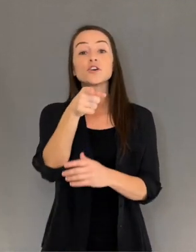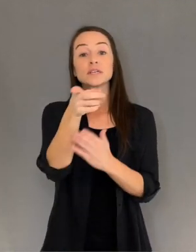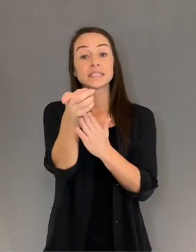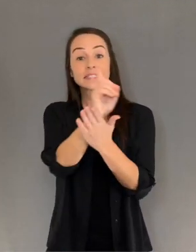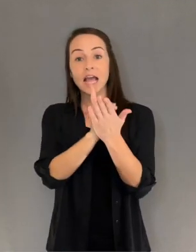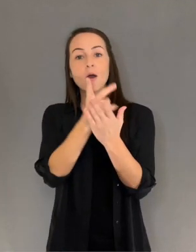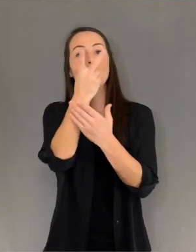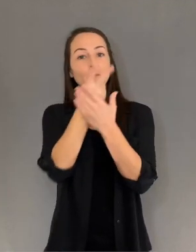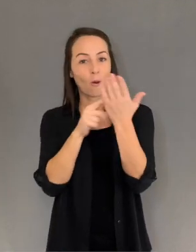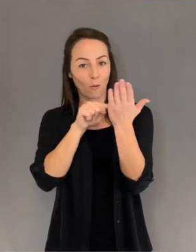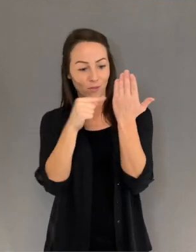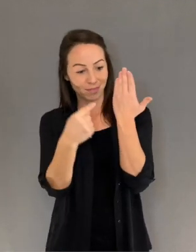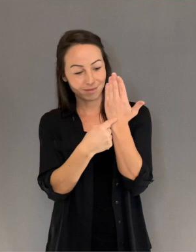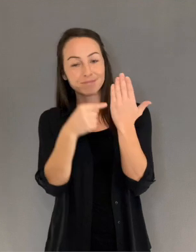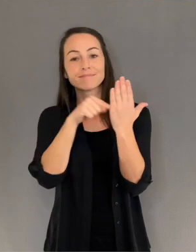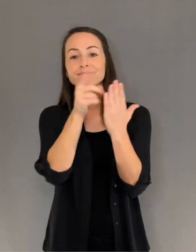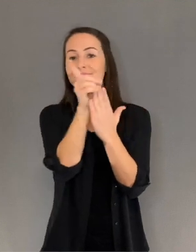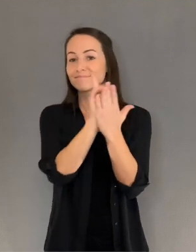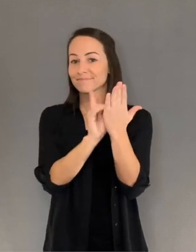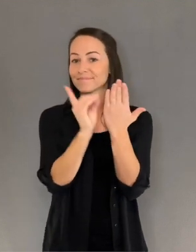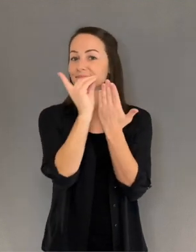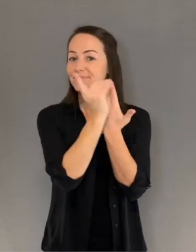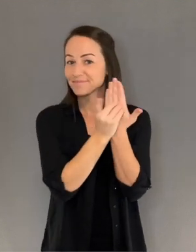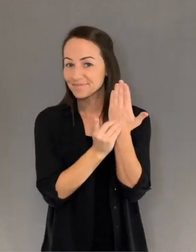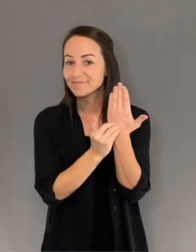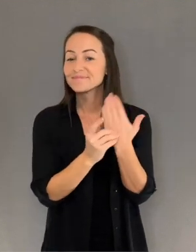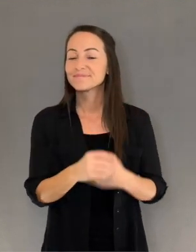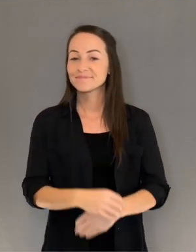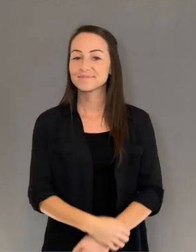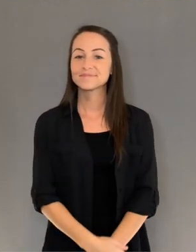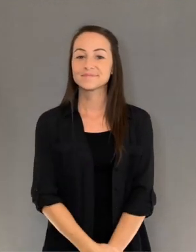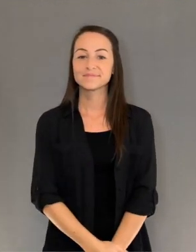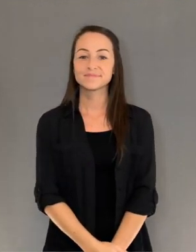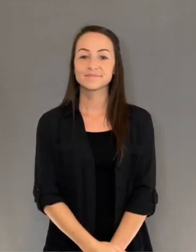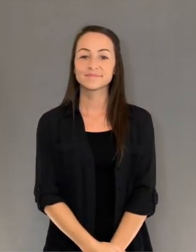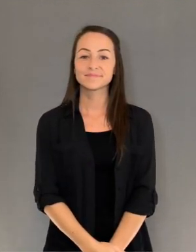Both sides of the paperboard shapes can be decorated.